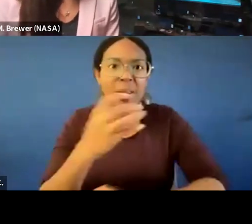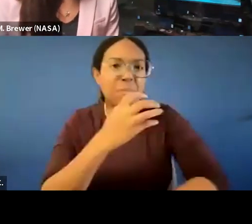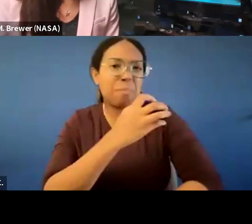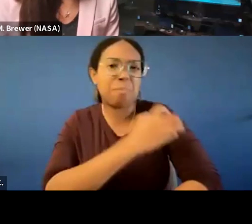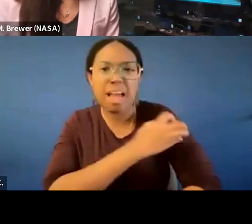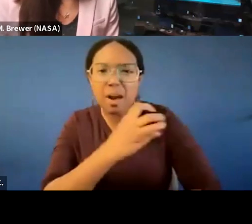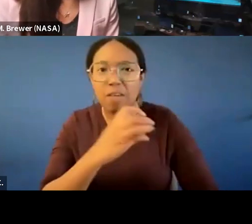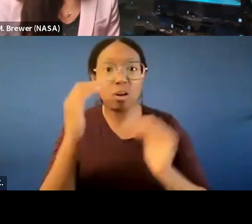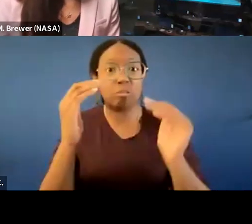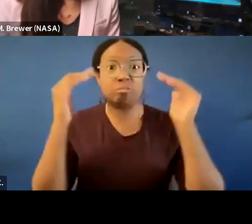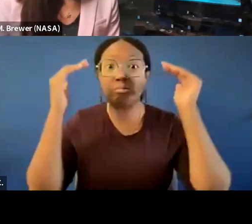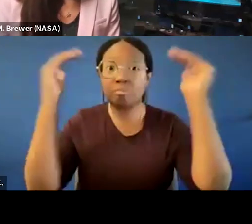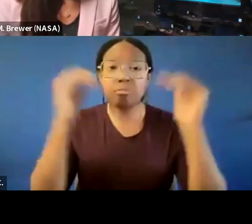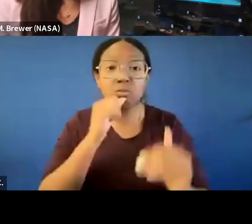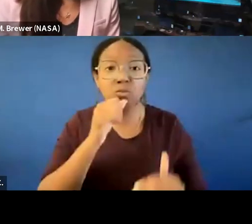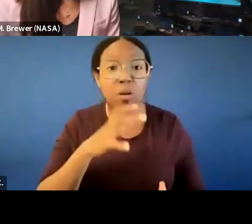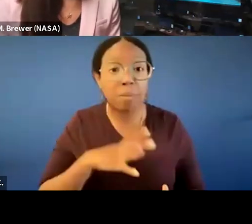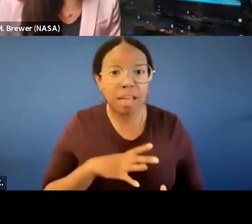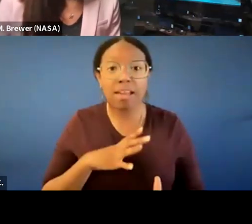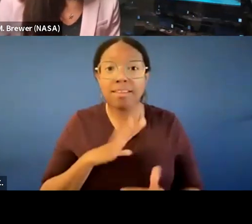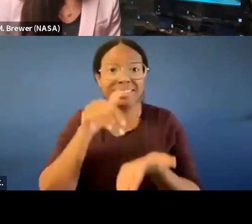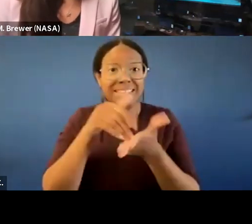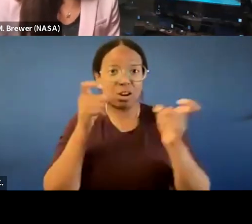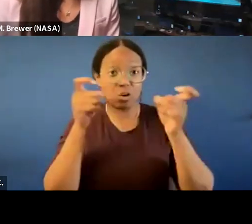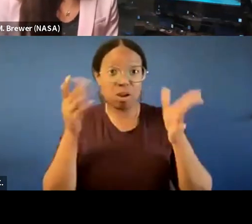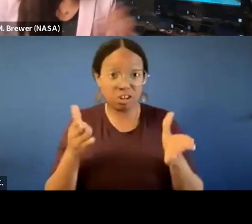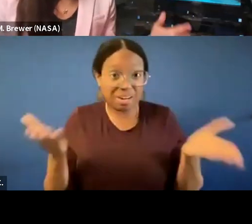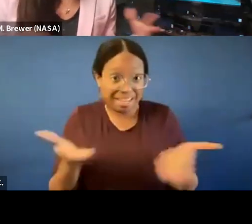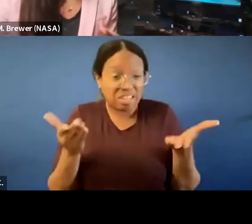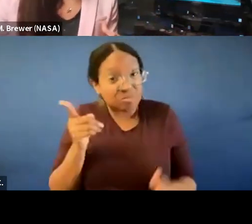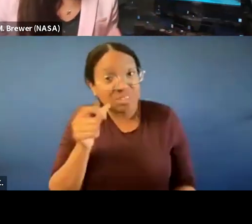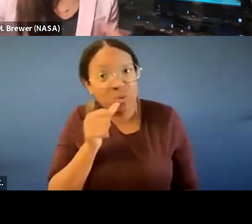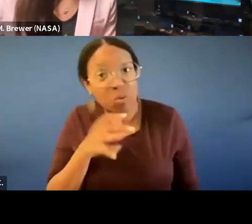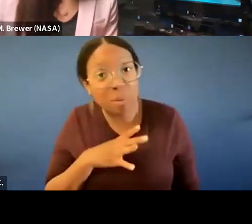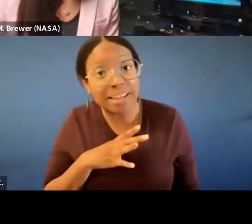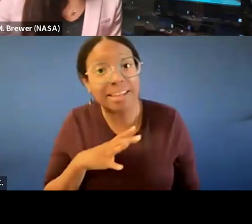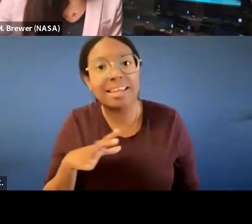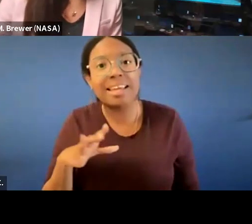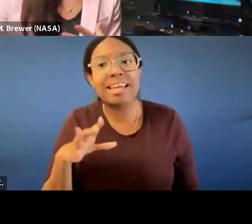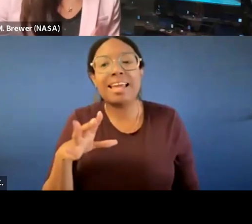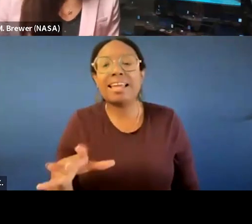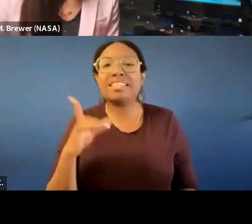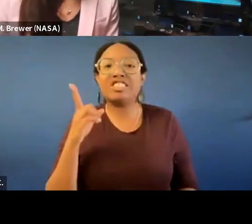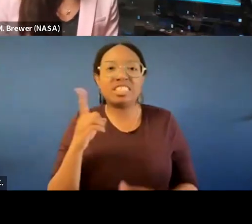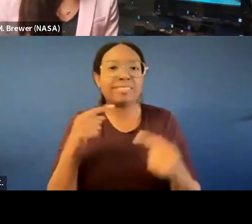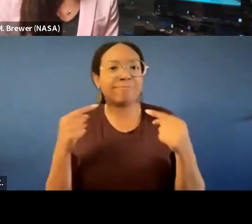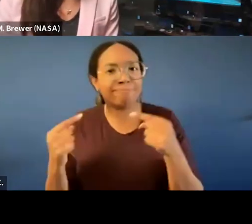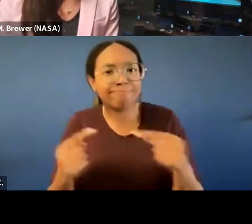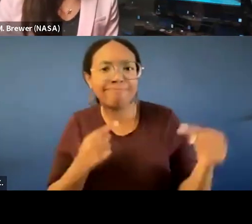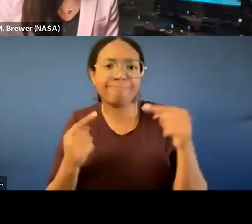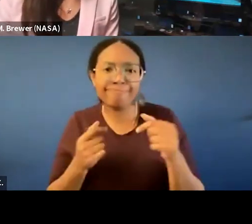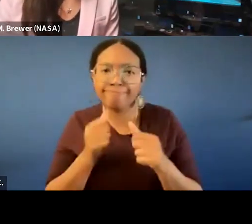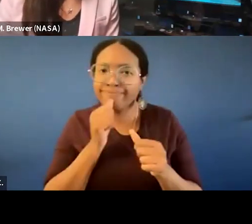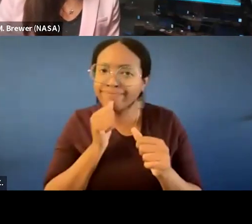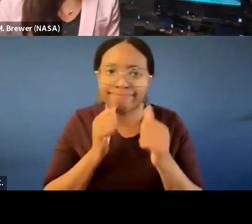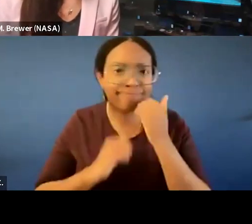ranking positions. Even our center director here is a woman, but having to sort of make it to the point where I made it to NASA and I've